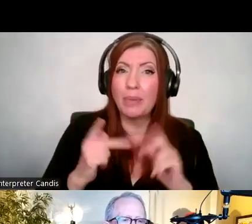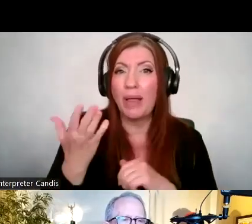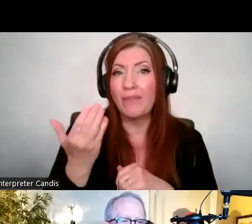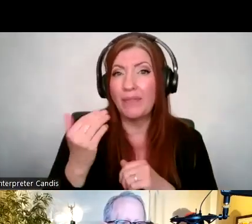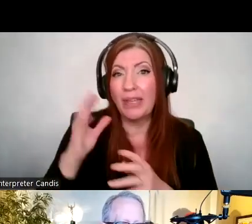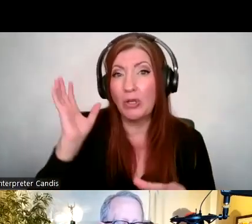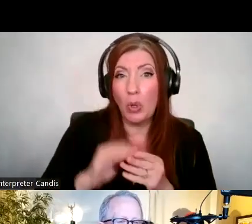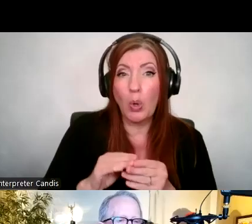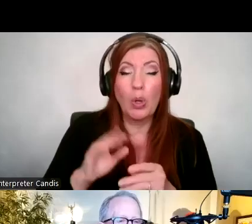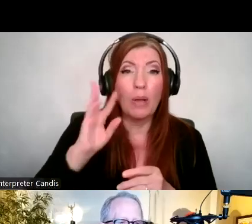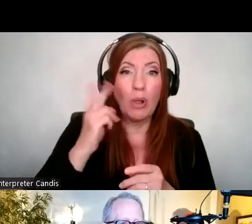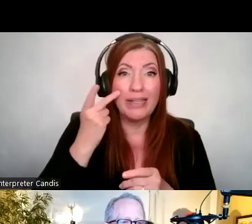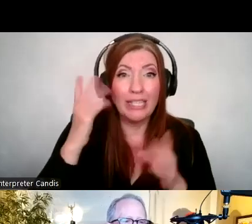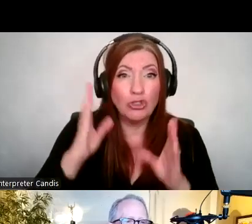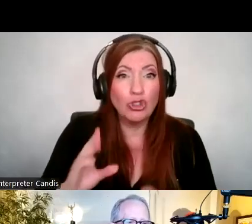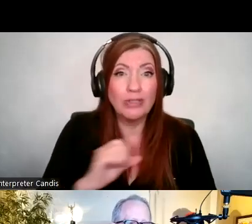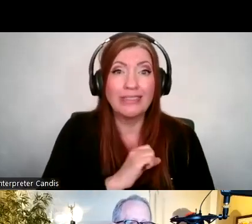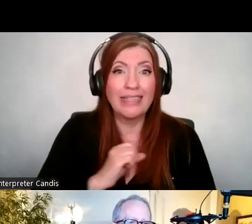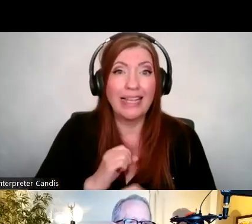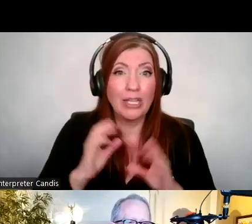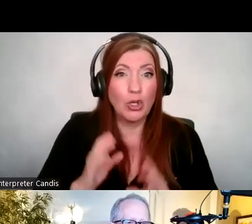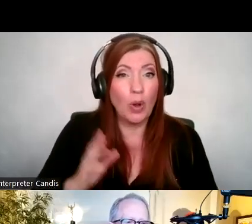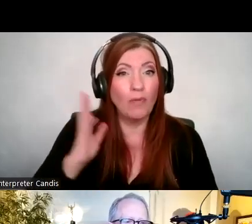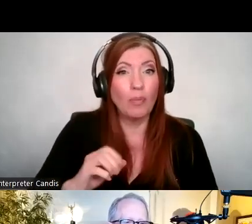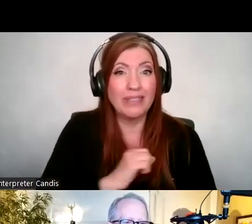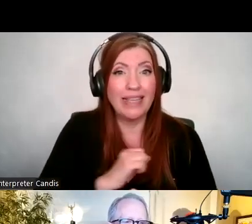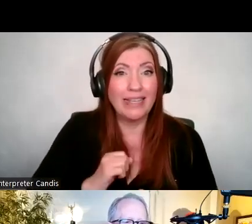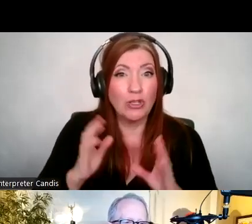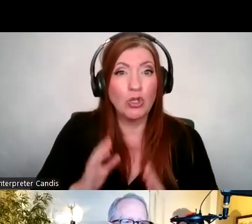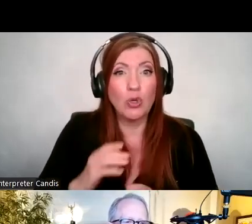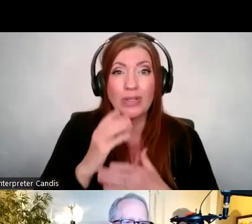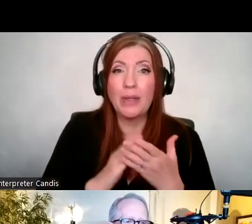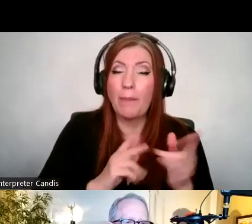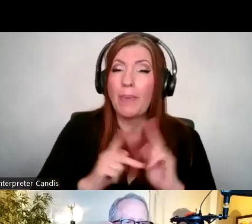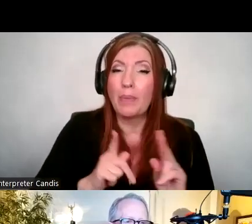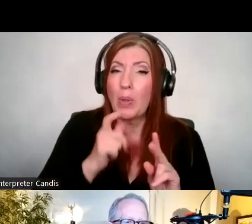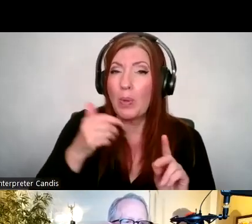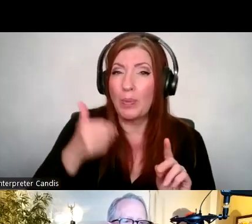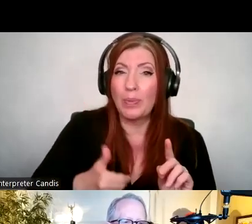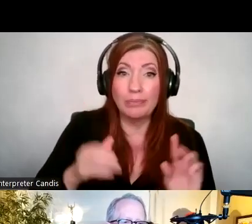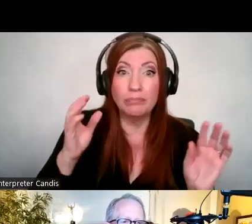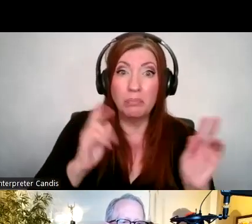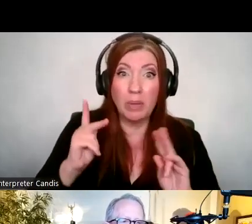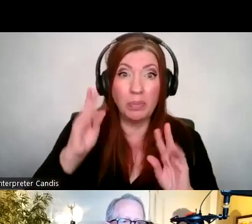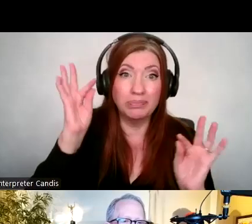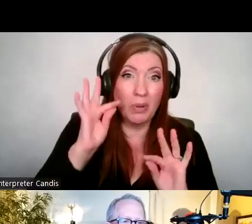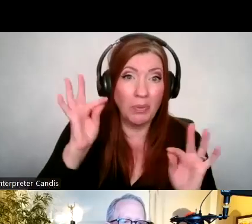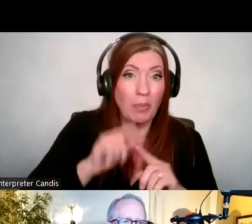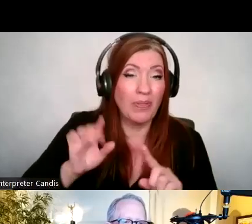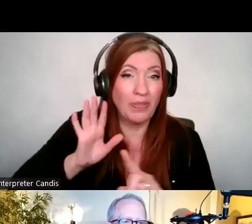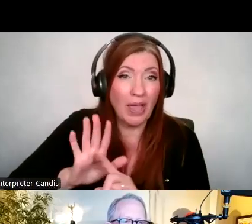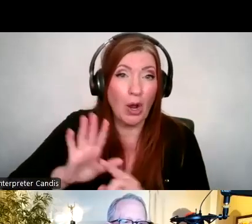existing politician, a senator, a former senator, as well as some people who are unknown to the public, but whose stories are